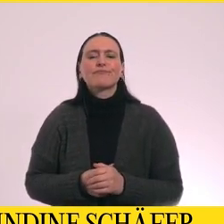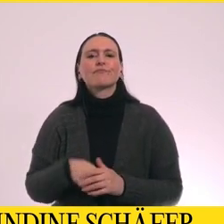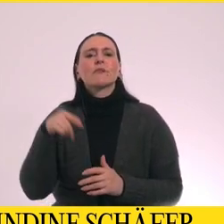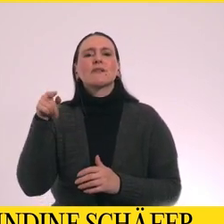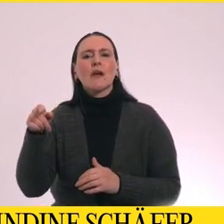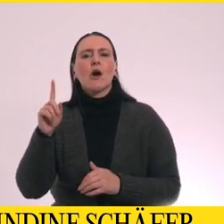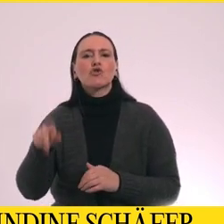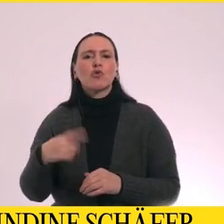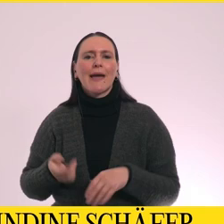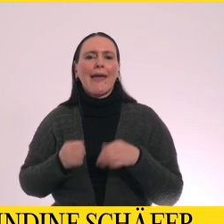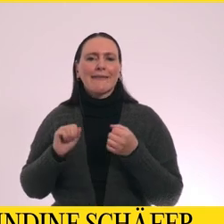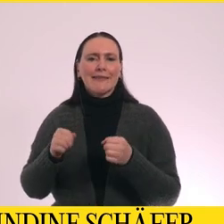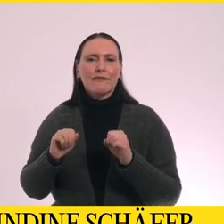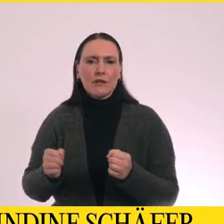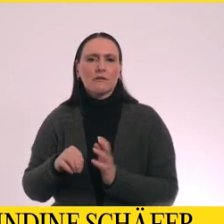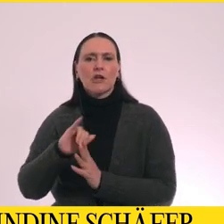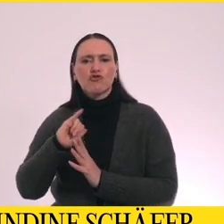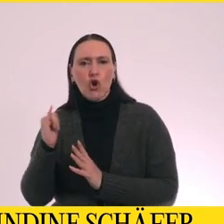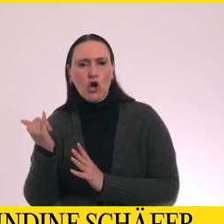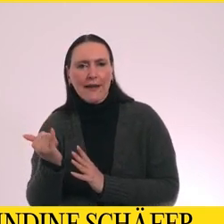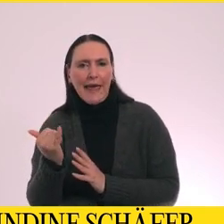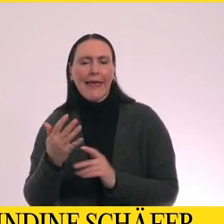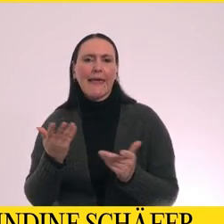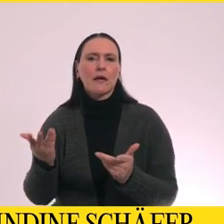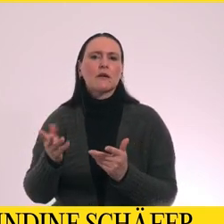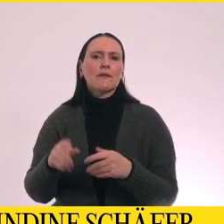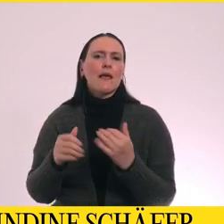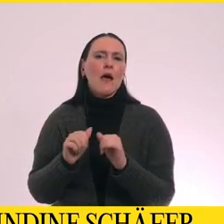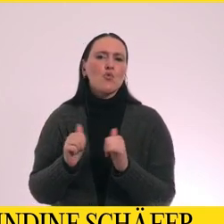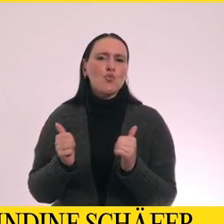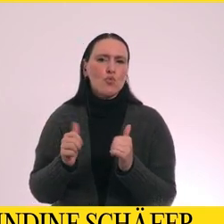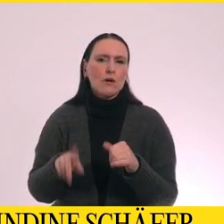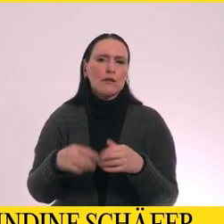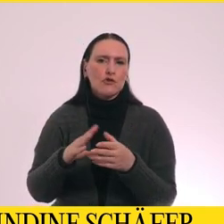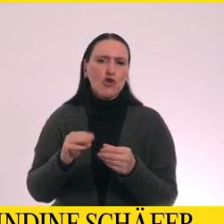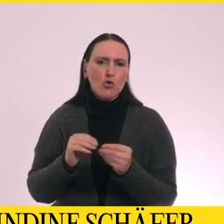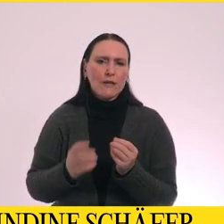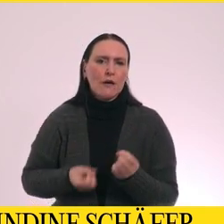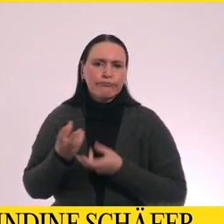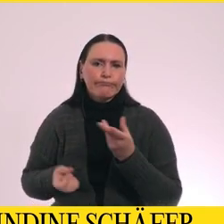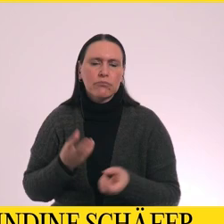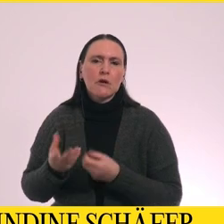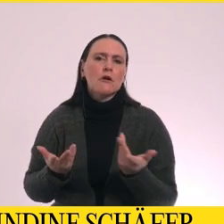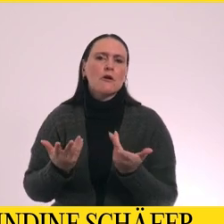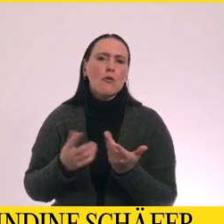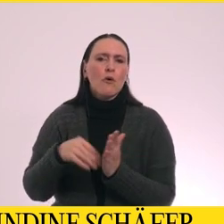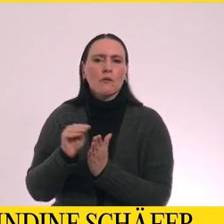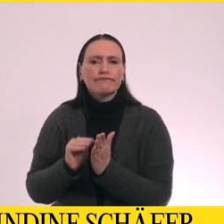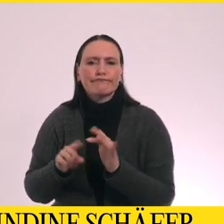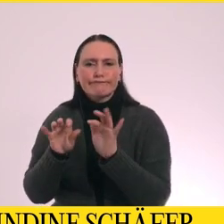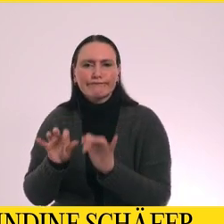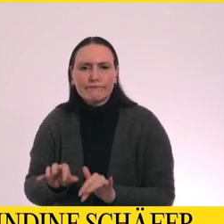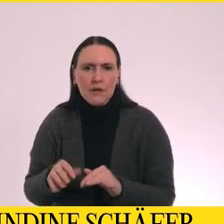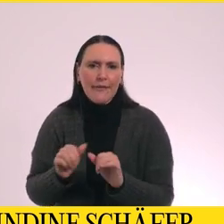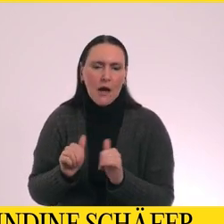our activities and our journey in the house to participate in Documenta, and to create visual content